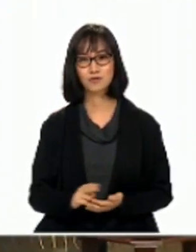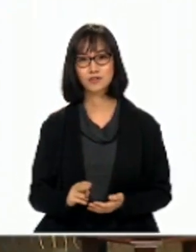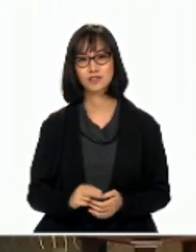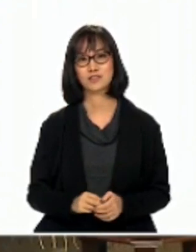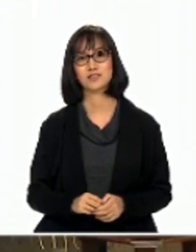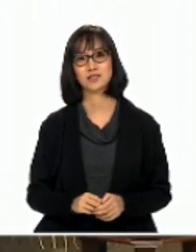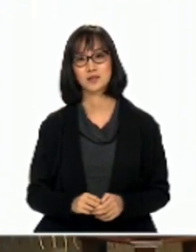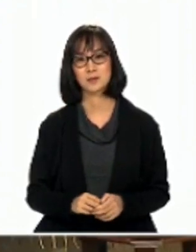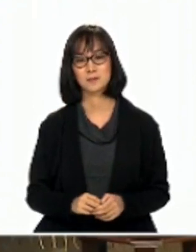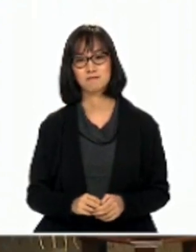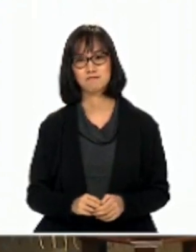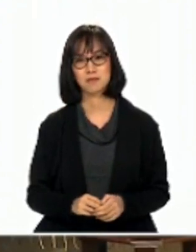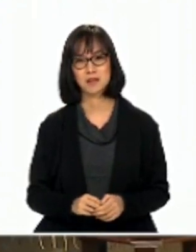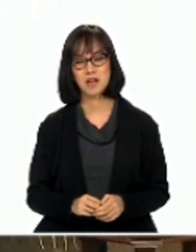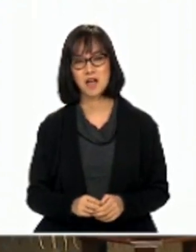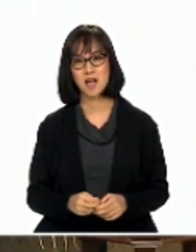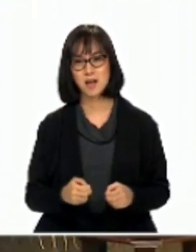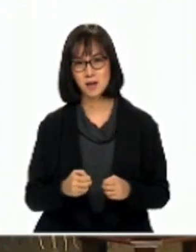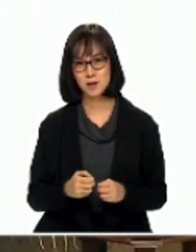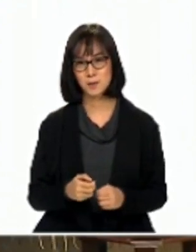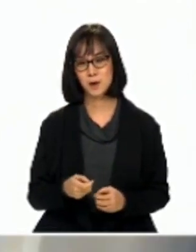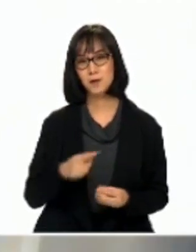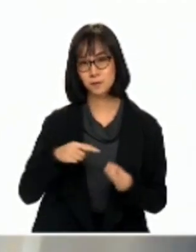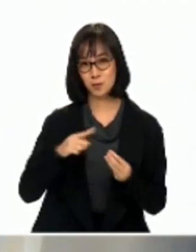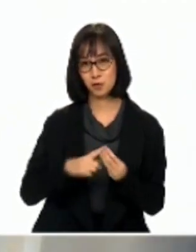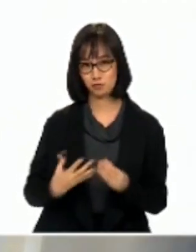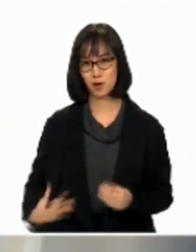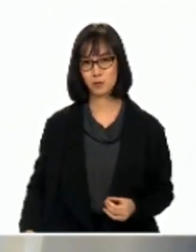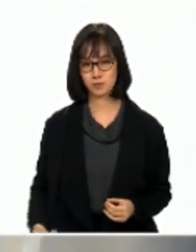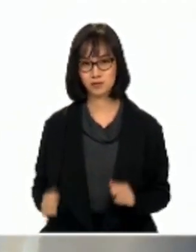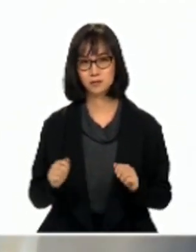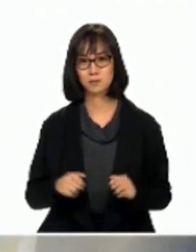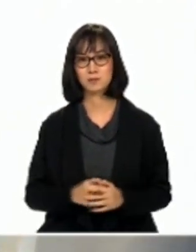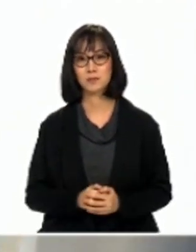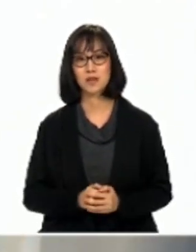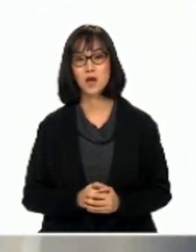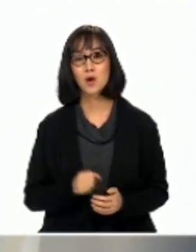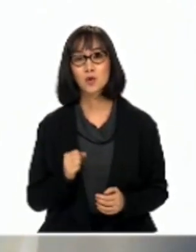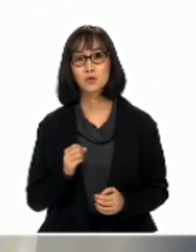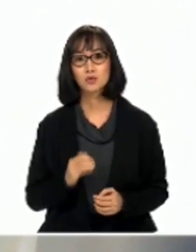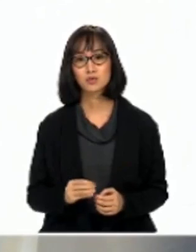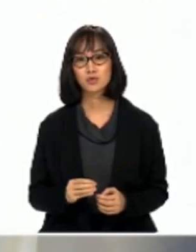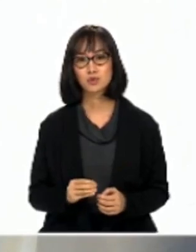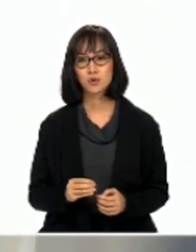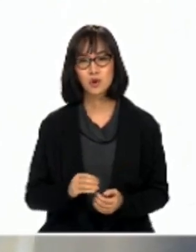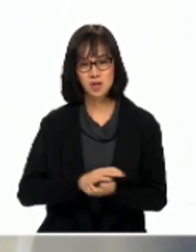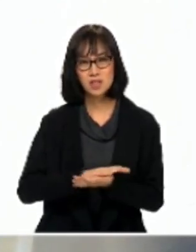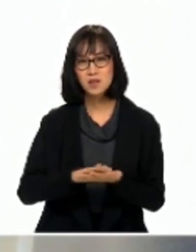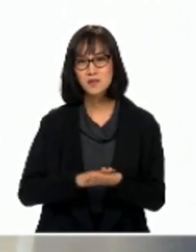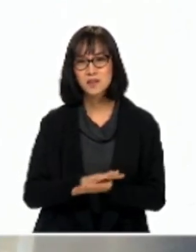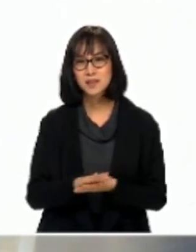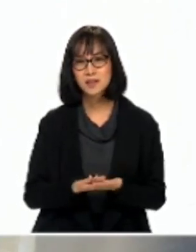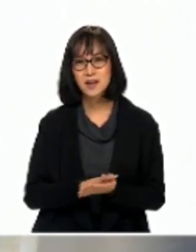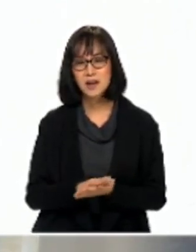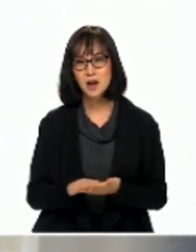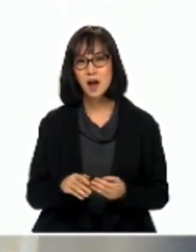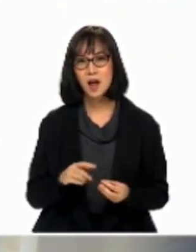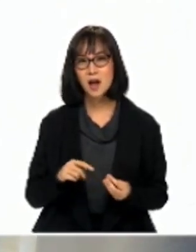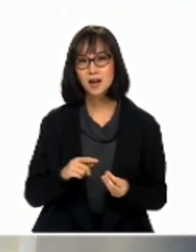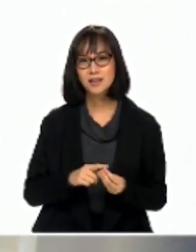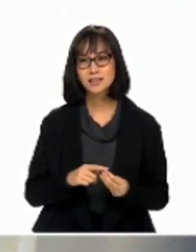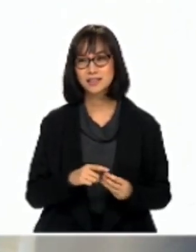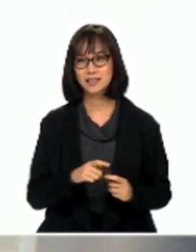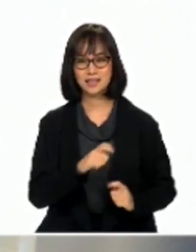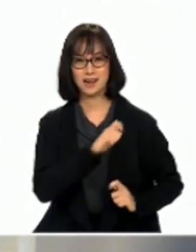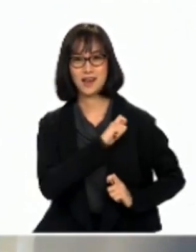24 hours, basta corruption. And that is why that fiasco about the frigate ni Trillanes was